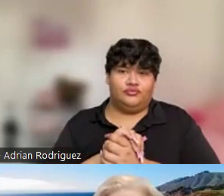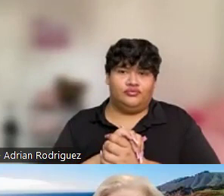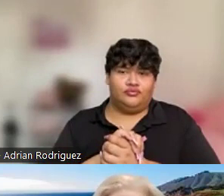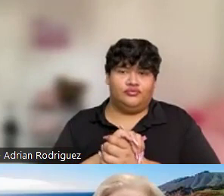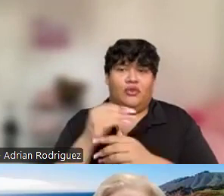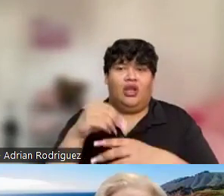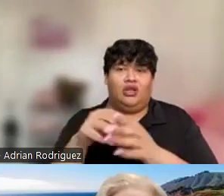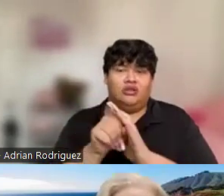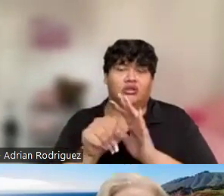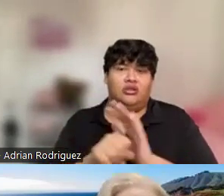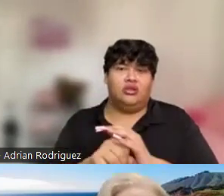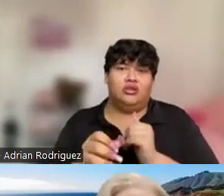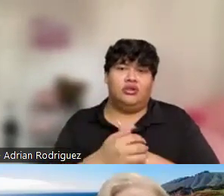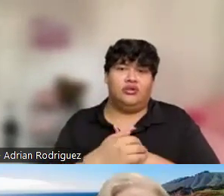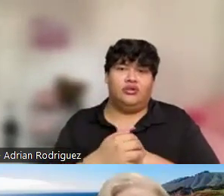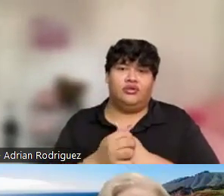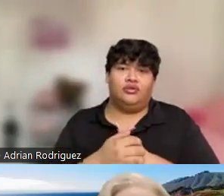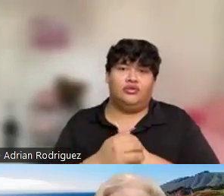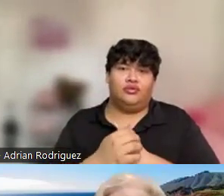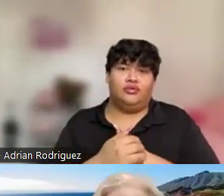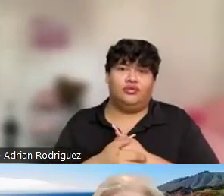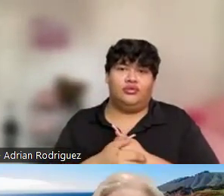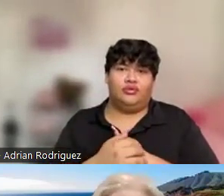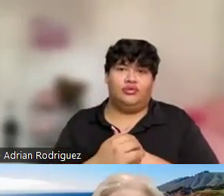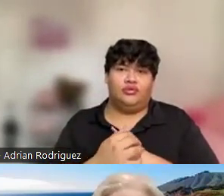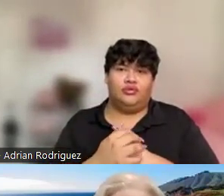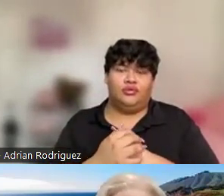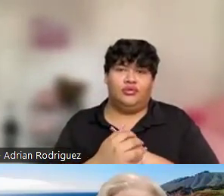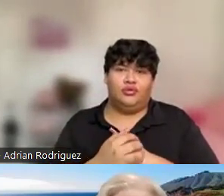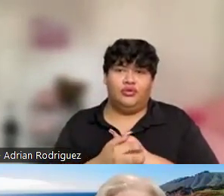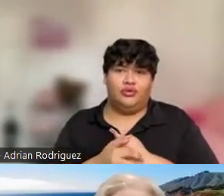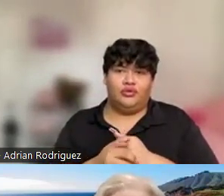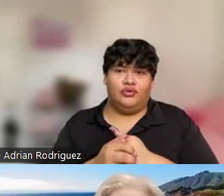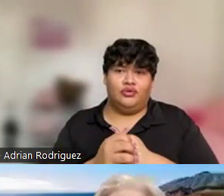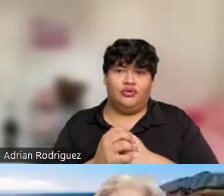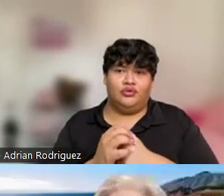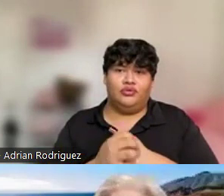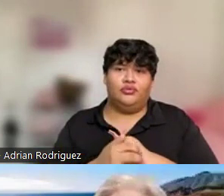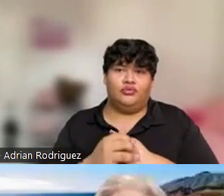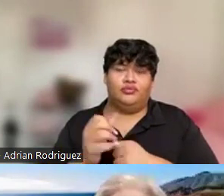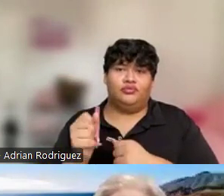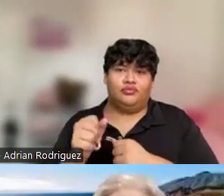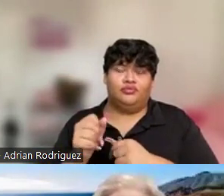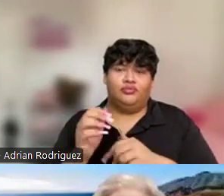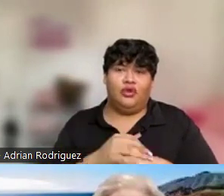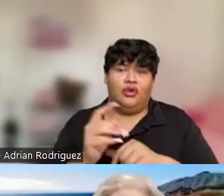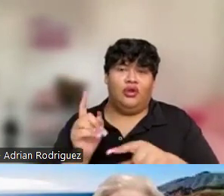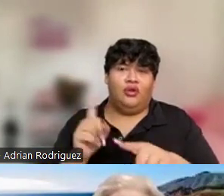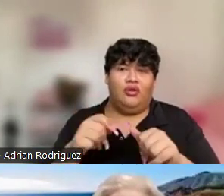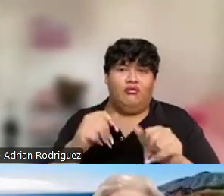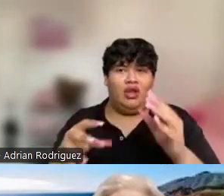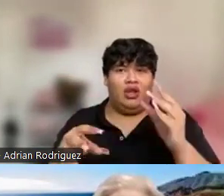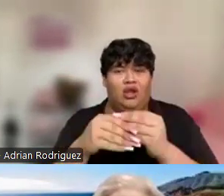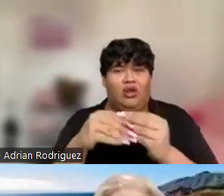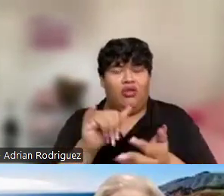Yeah, just captured audience and a good way to get everybody to do it. Kind of. Yeah, if I could just add on that, I would